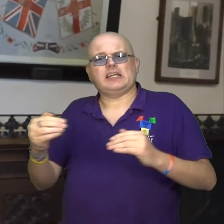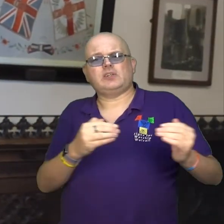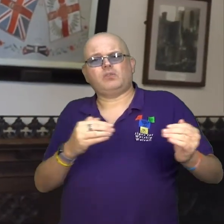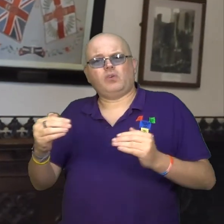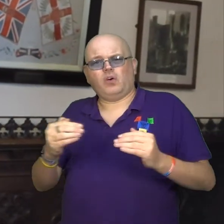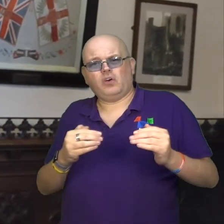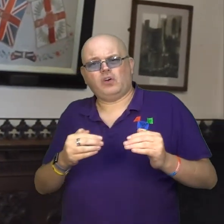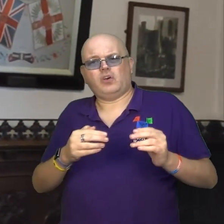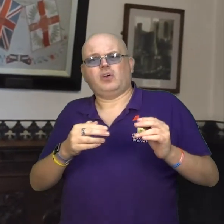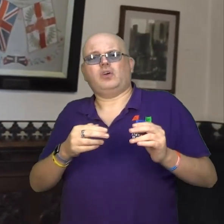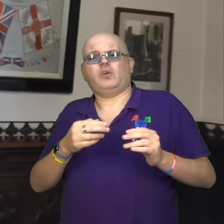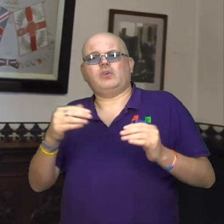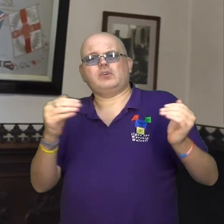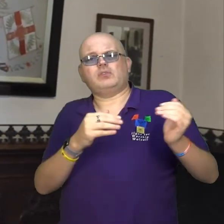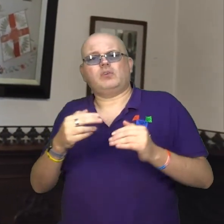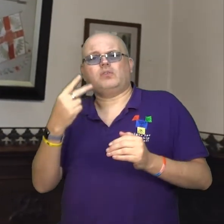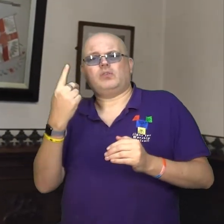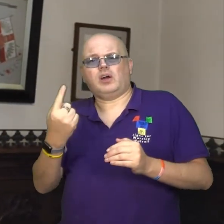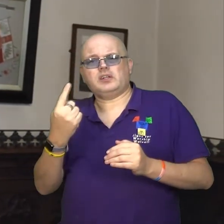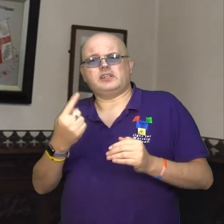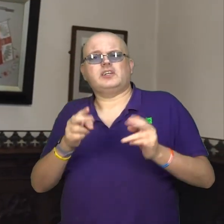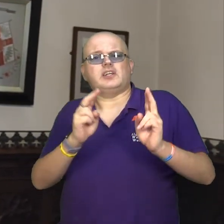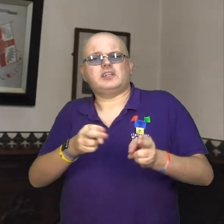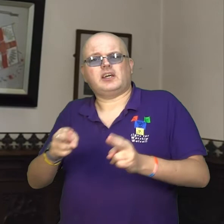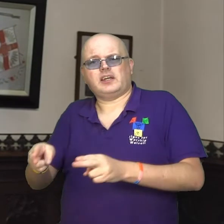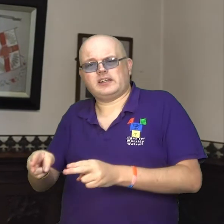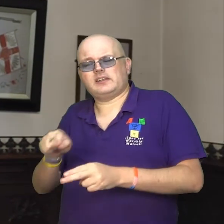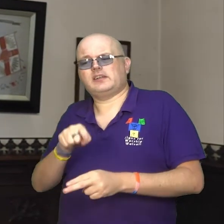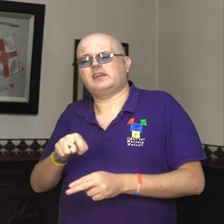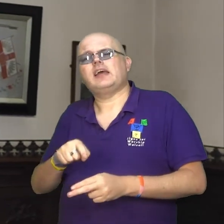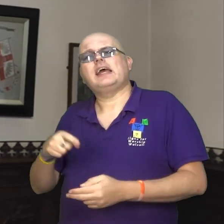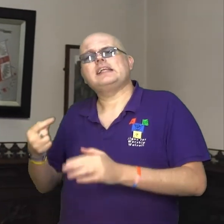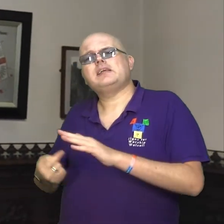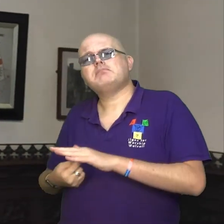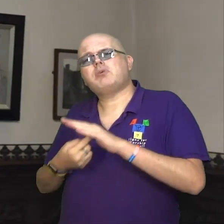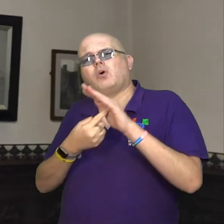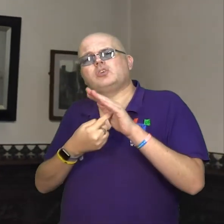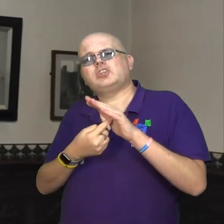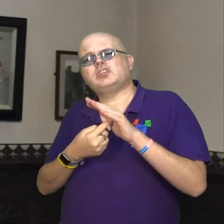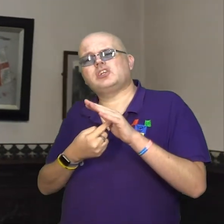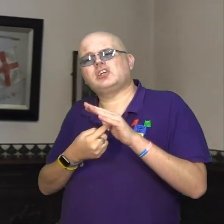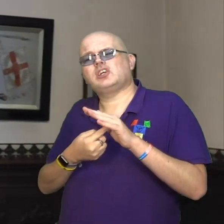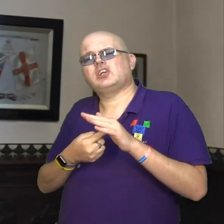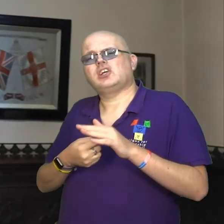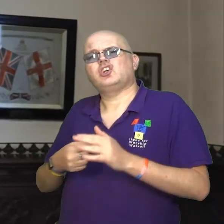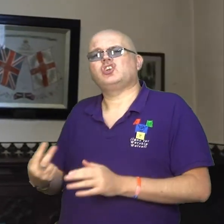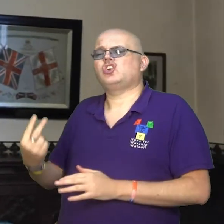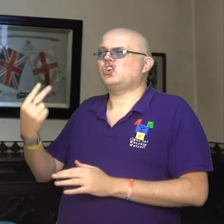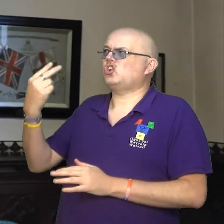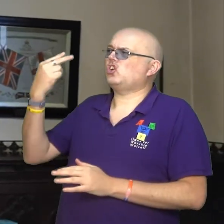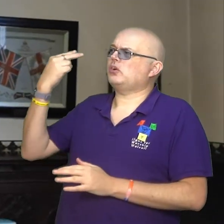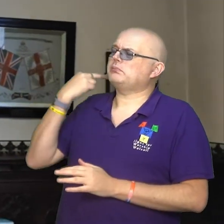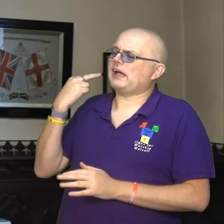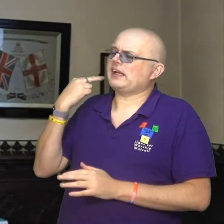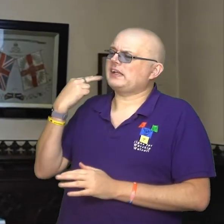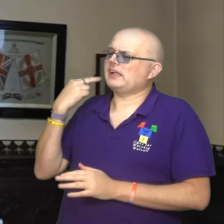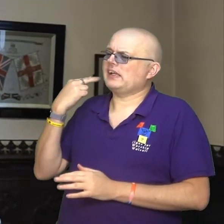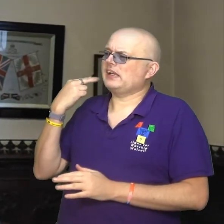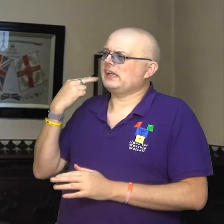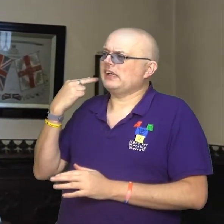their lives in World War I. It is important to look back